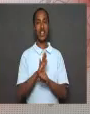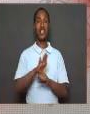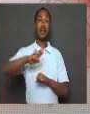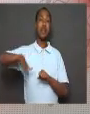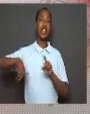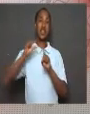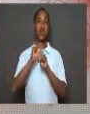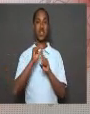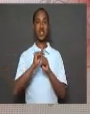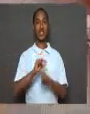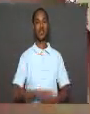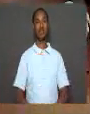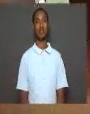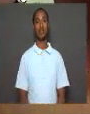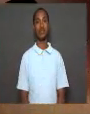missing words.